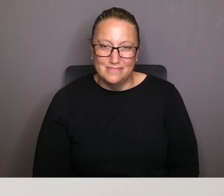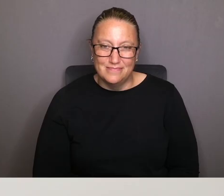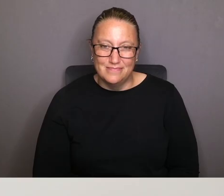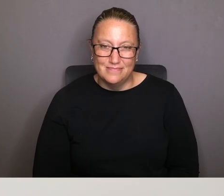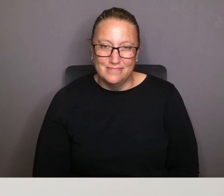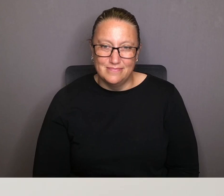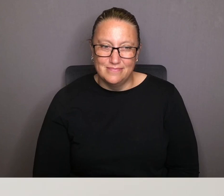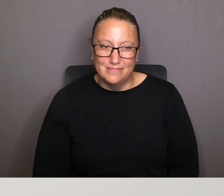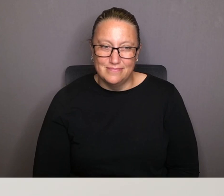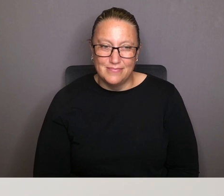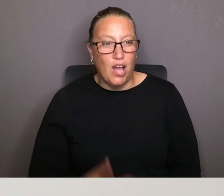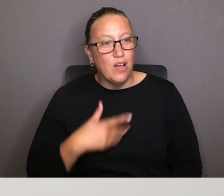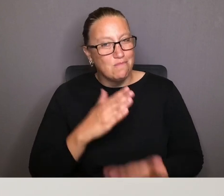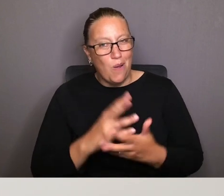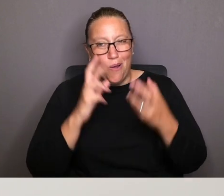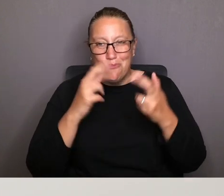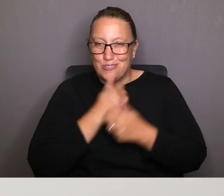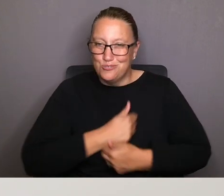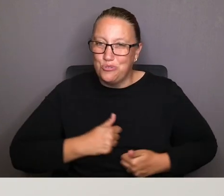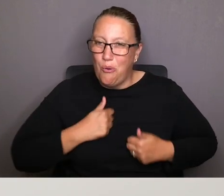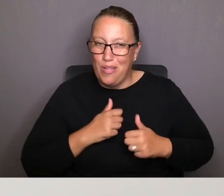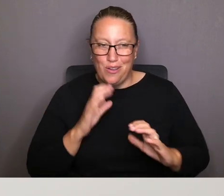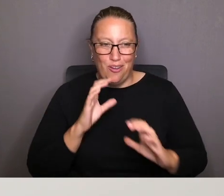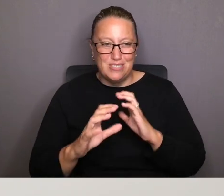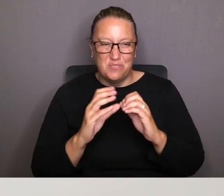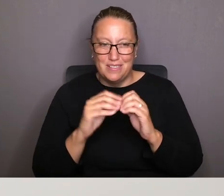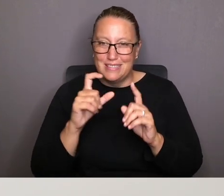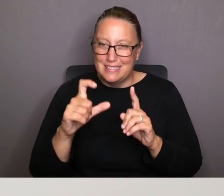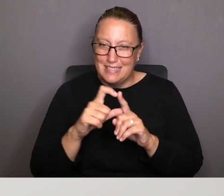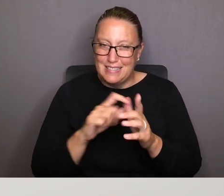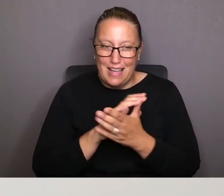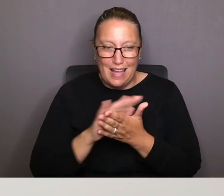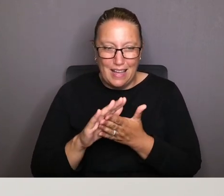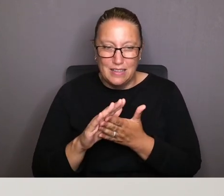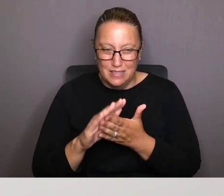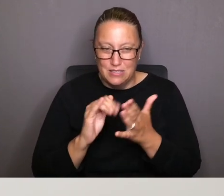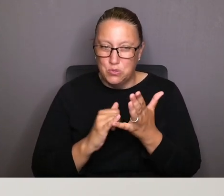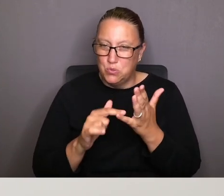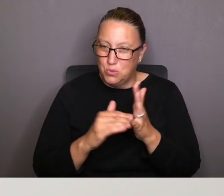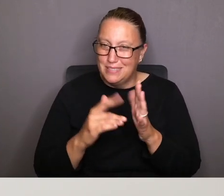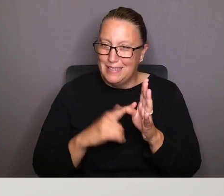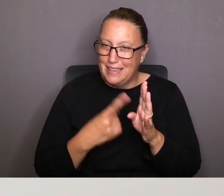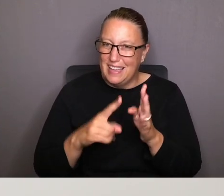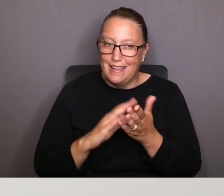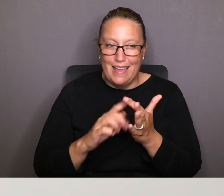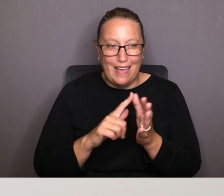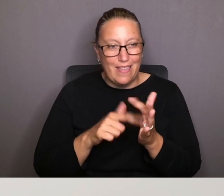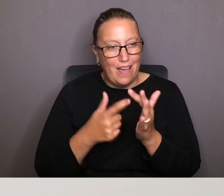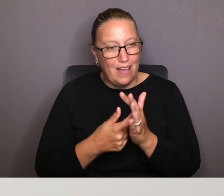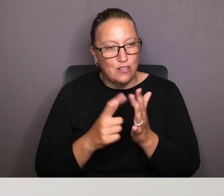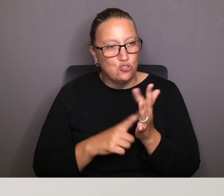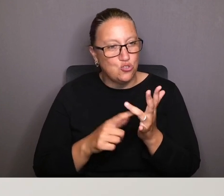I really hope you've enjoyed this conversation with CDAH Peers Suzy and Heather Jolly from Family Planning